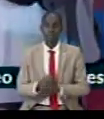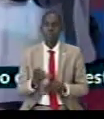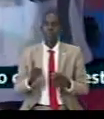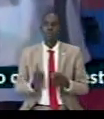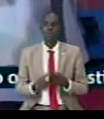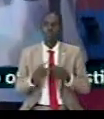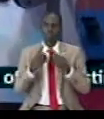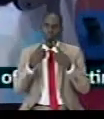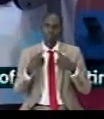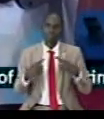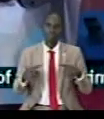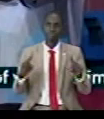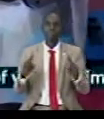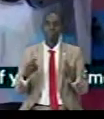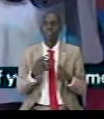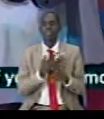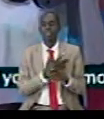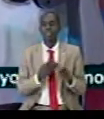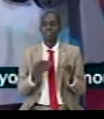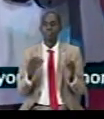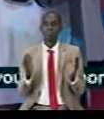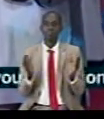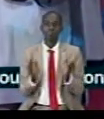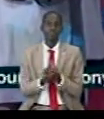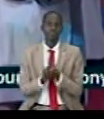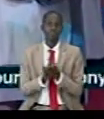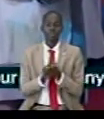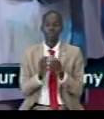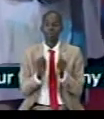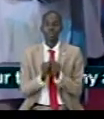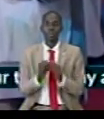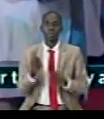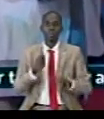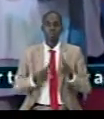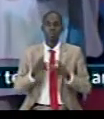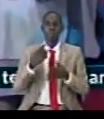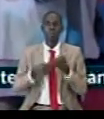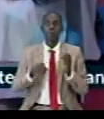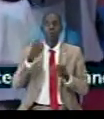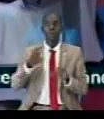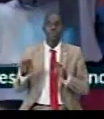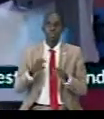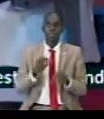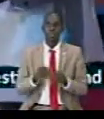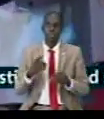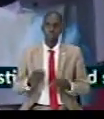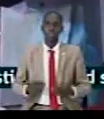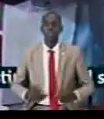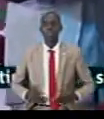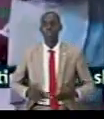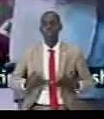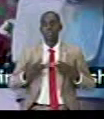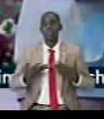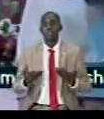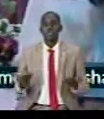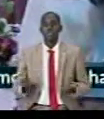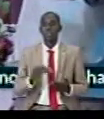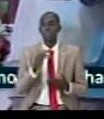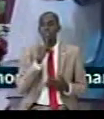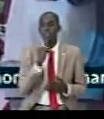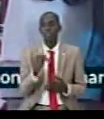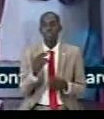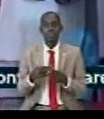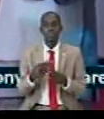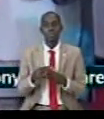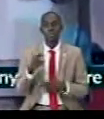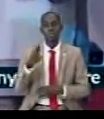declare and celebrate with our people what the Lord has done in their lives. I have with me here Mrs. Temidayo Rebecca